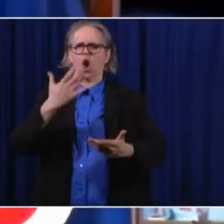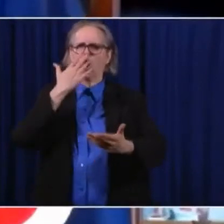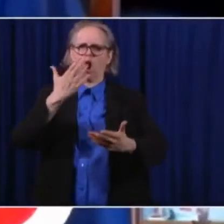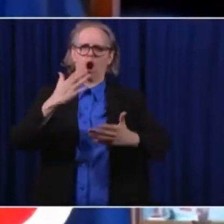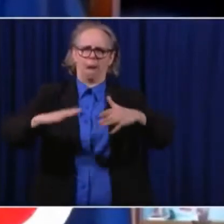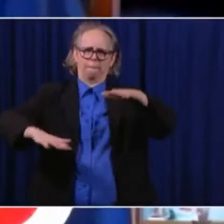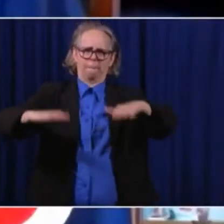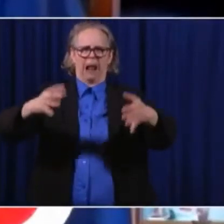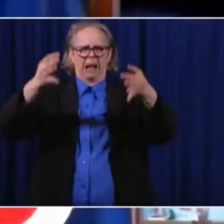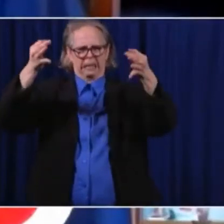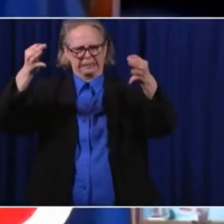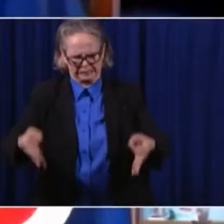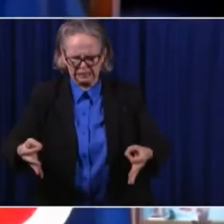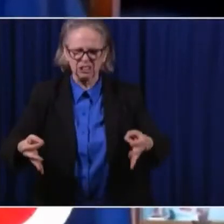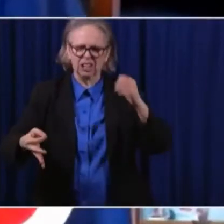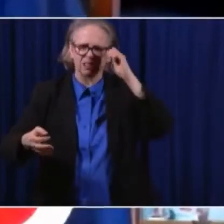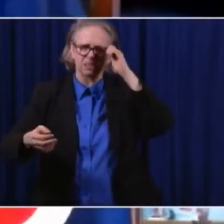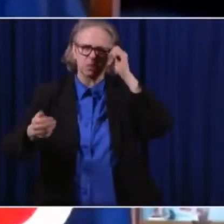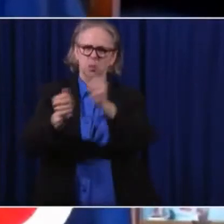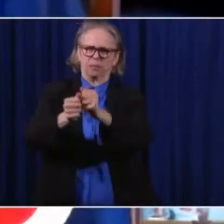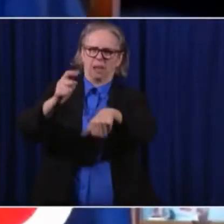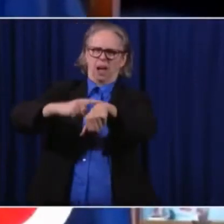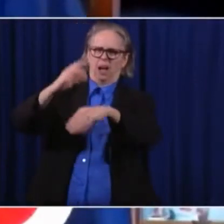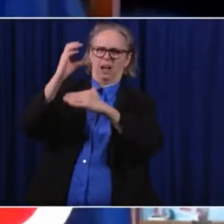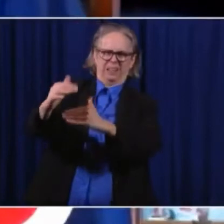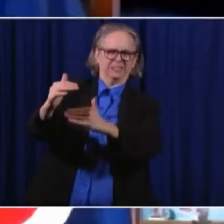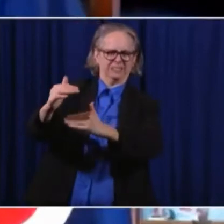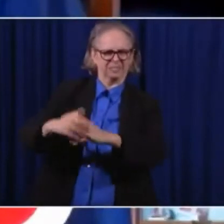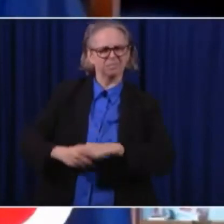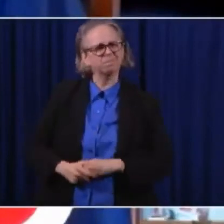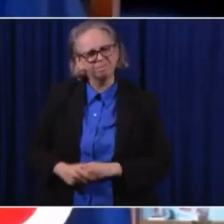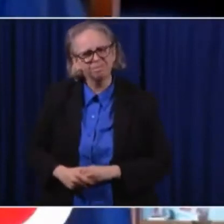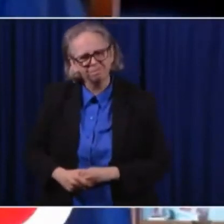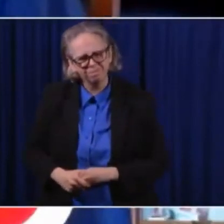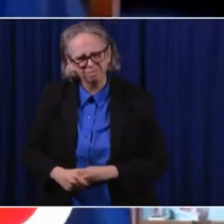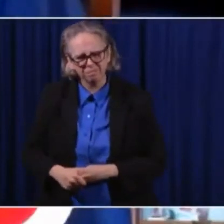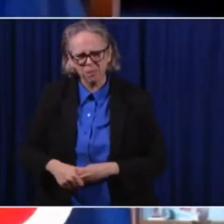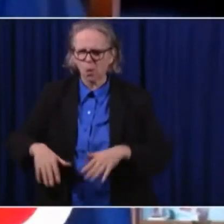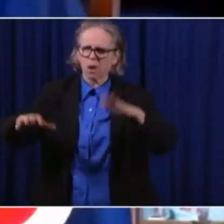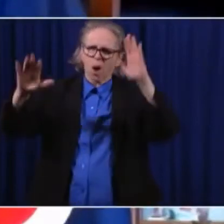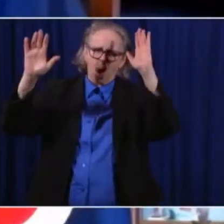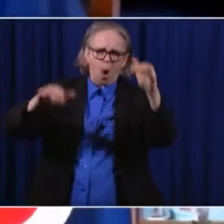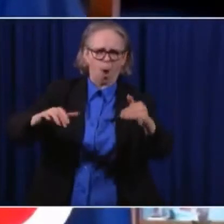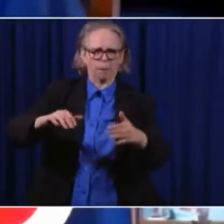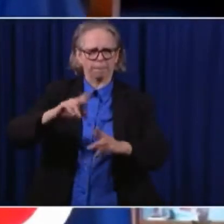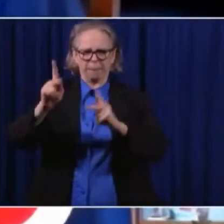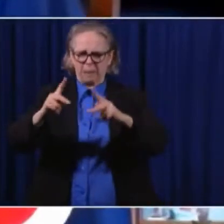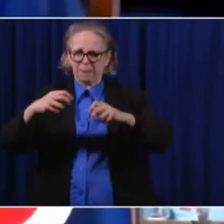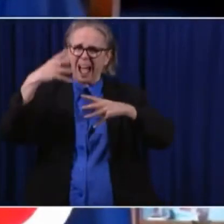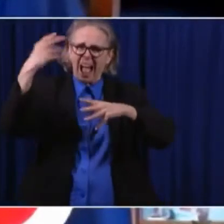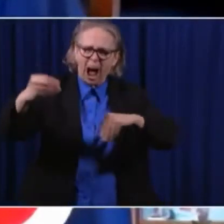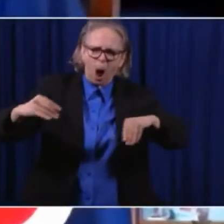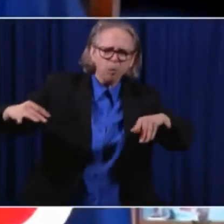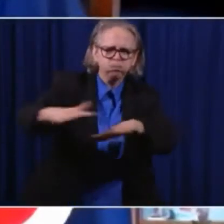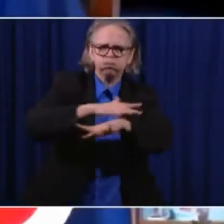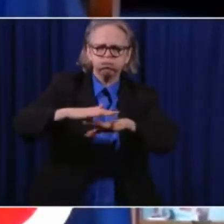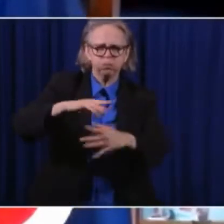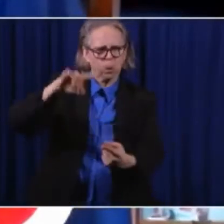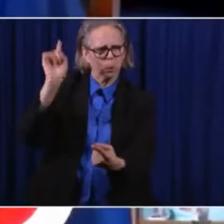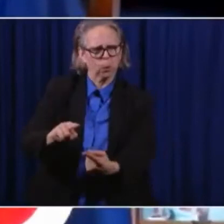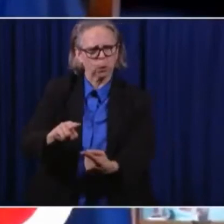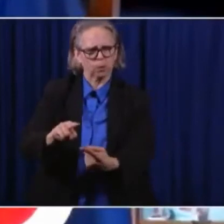slow down enough the people that are coming together that we can impact the spread of the virus, move it back to the point